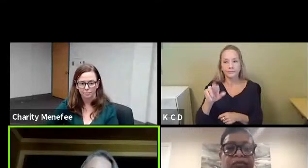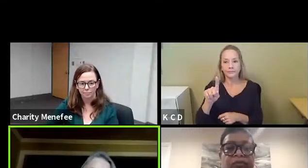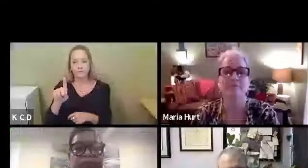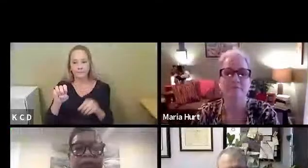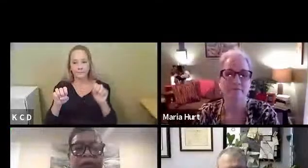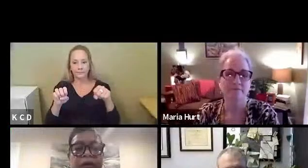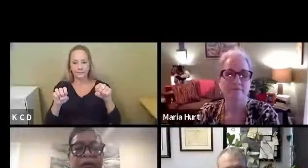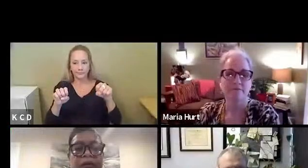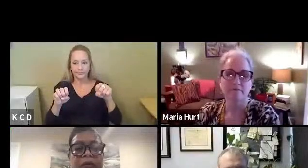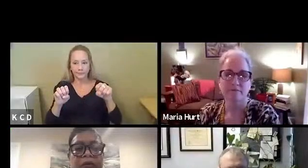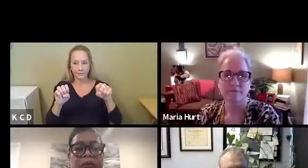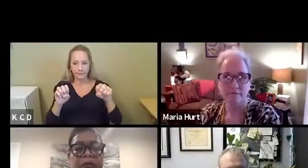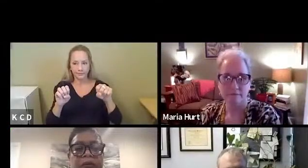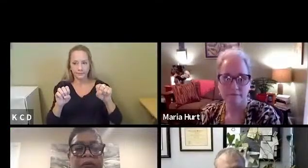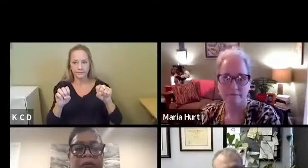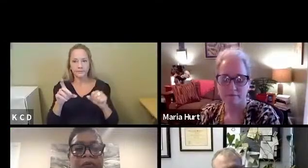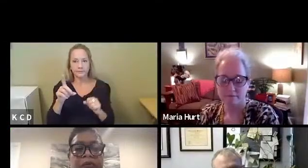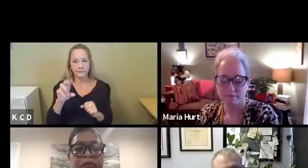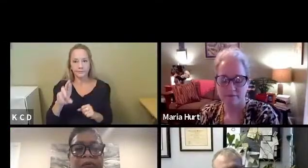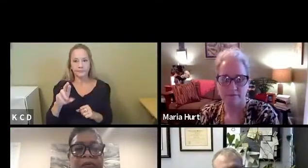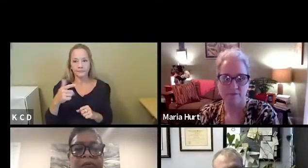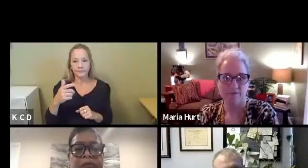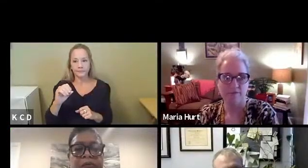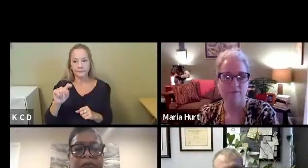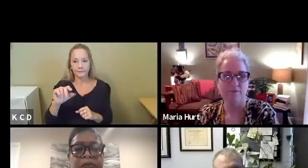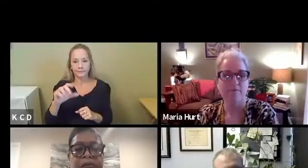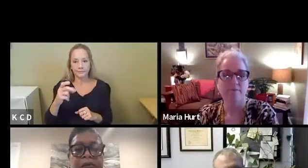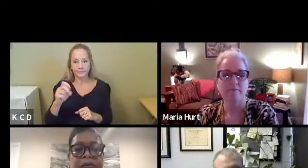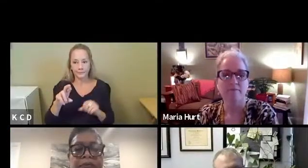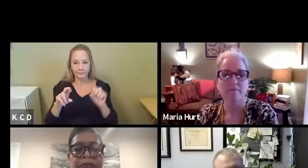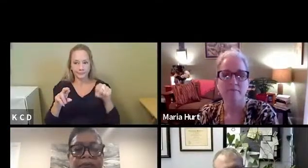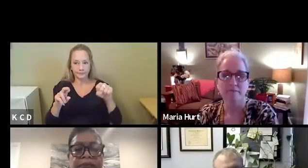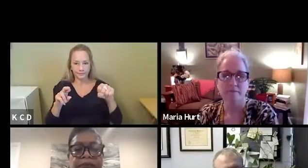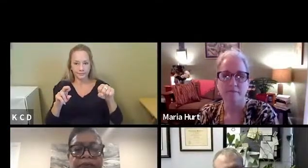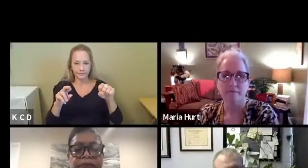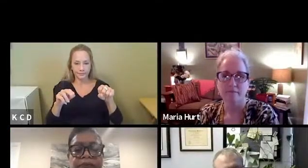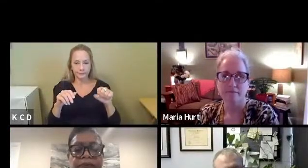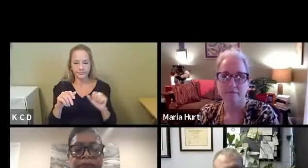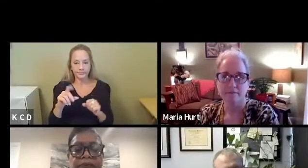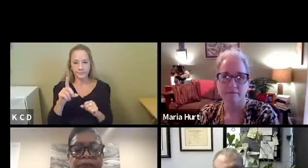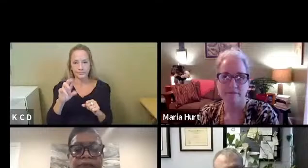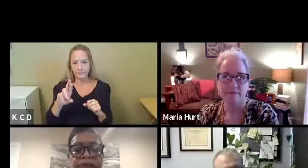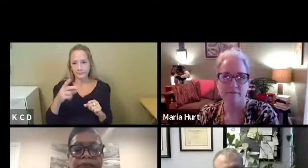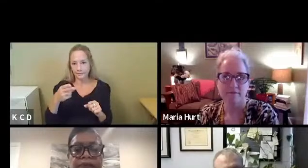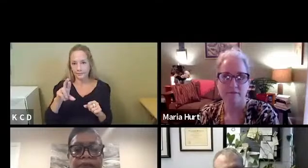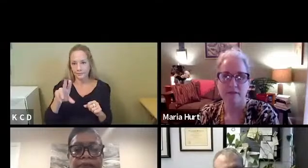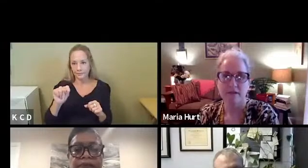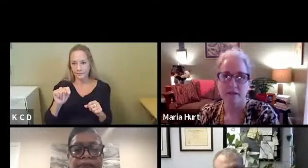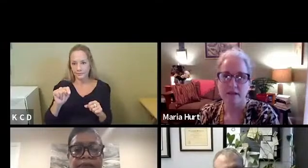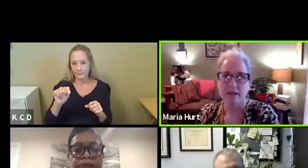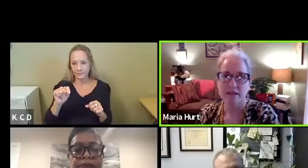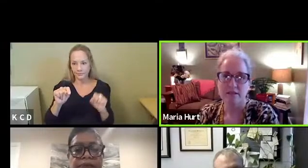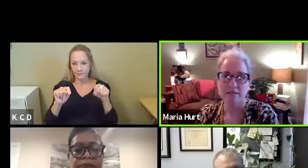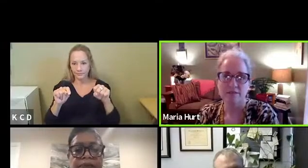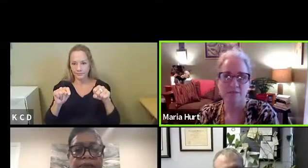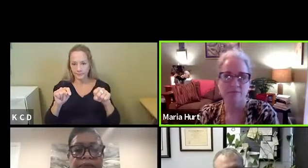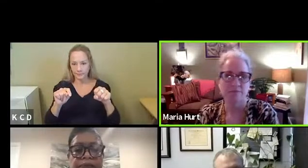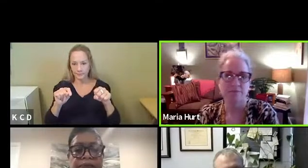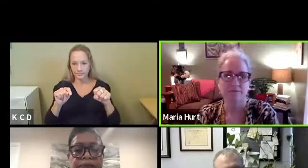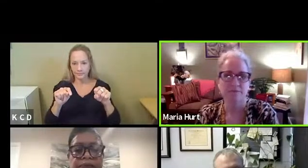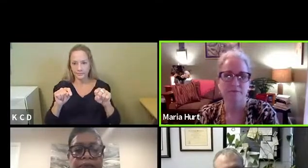Yes. Dr. Gotcher, Yes. Dr. Hurt,